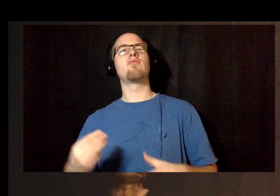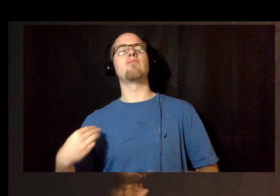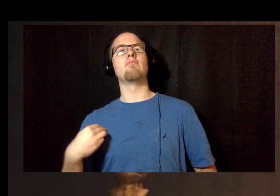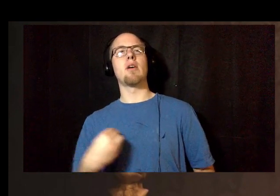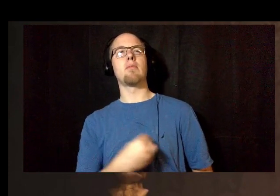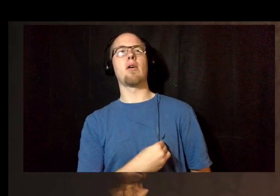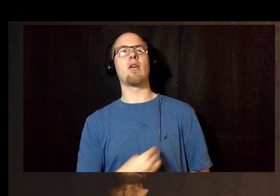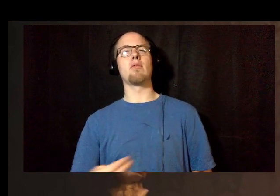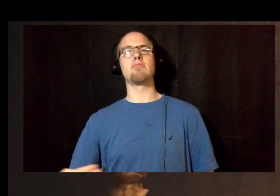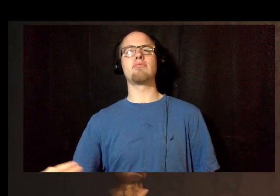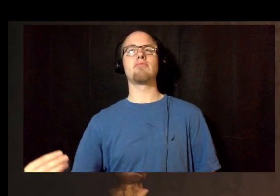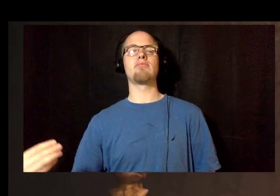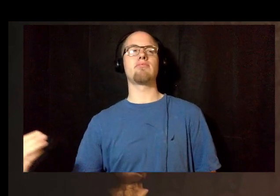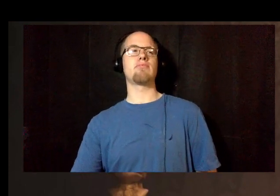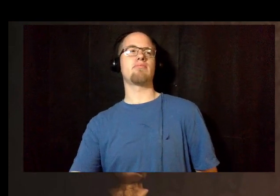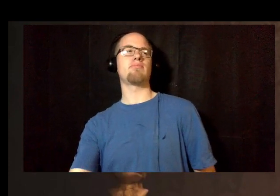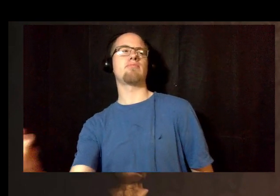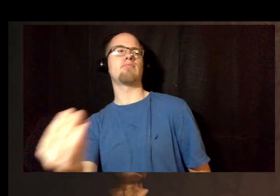left shoulder.